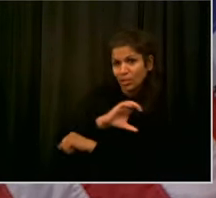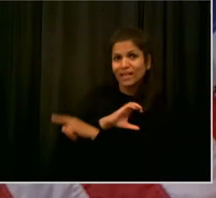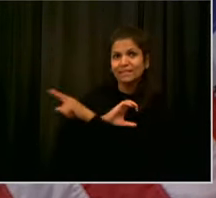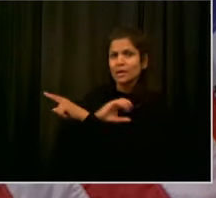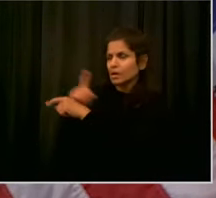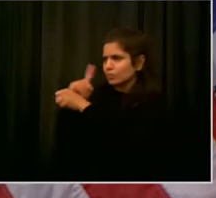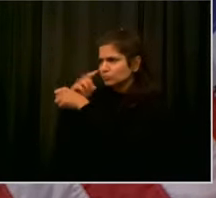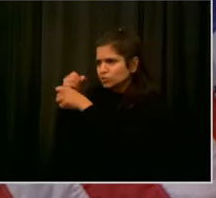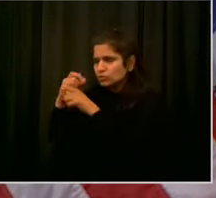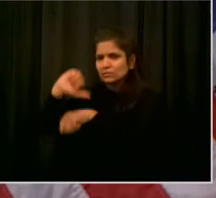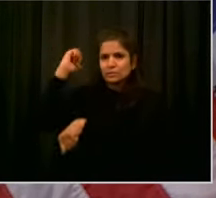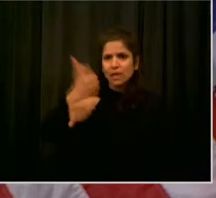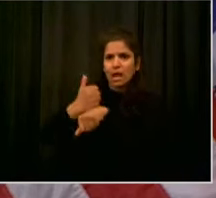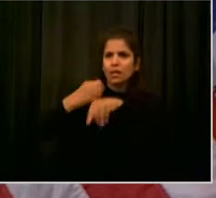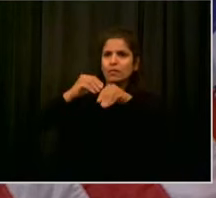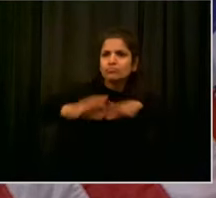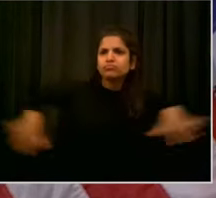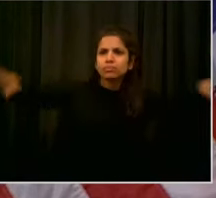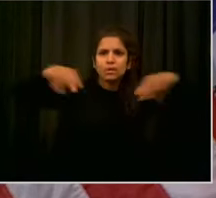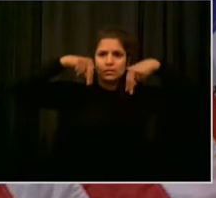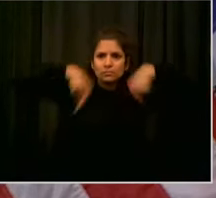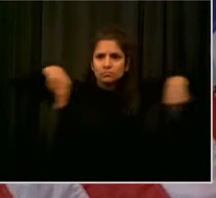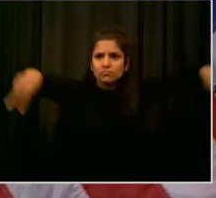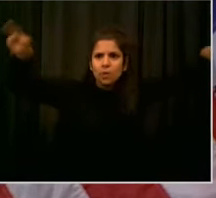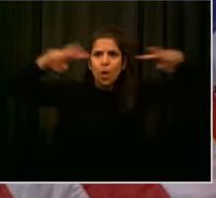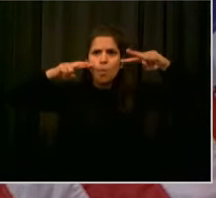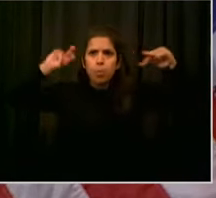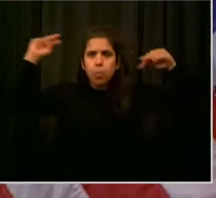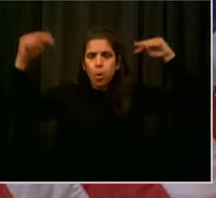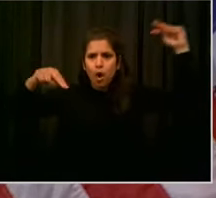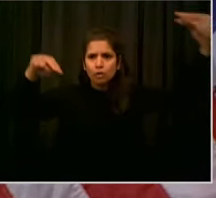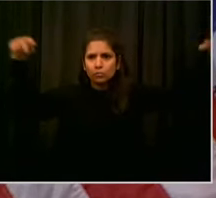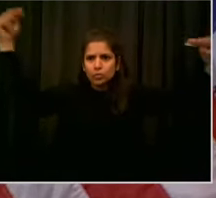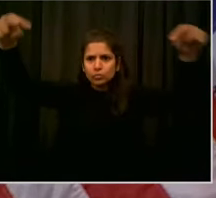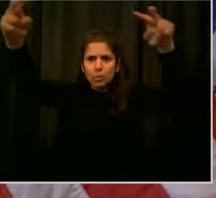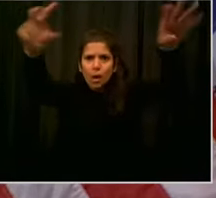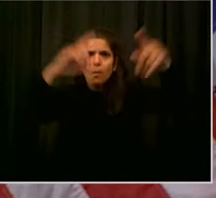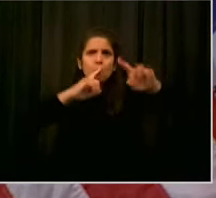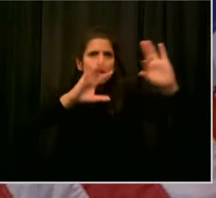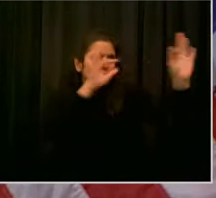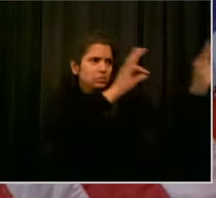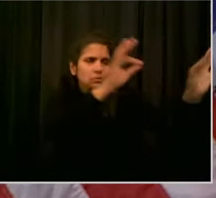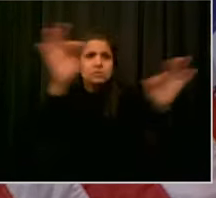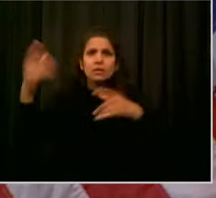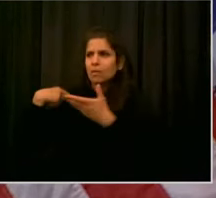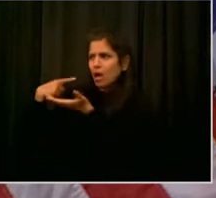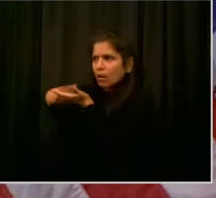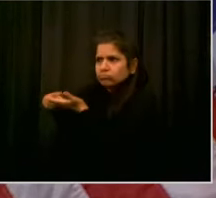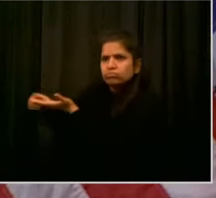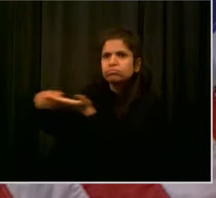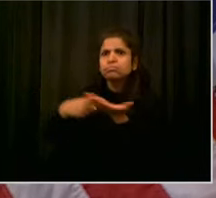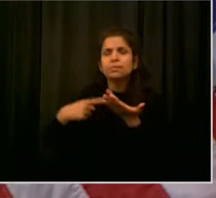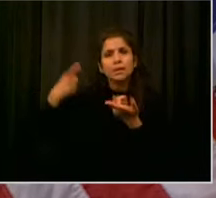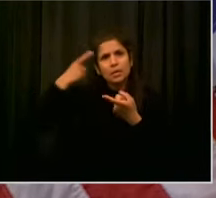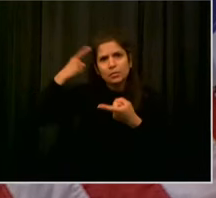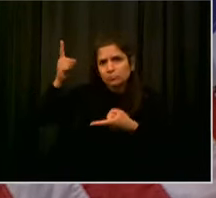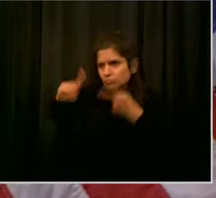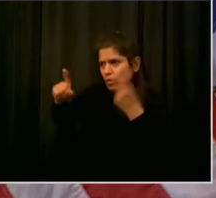I don't want to use the word religious because that may be too strong, obviously, but I want you to understand the people I have